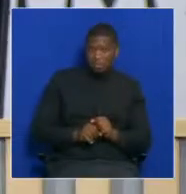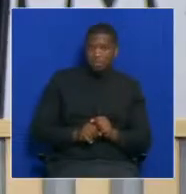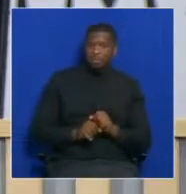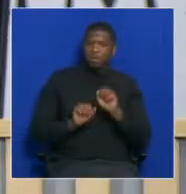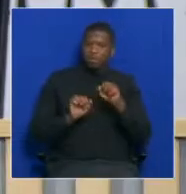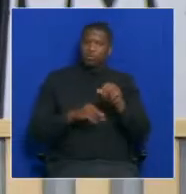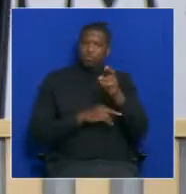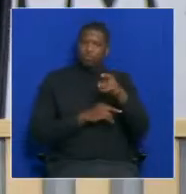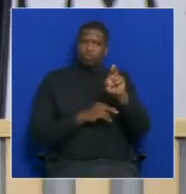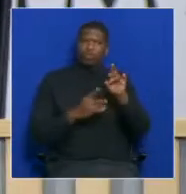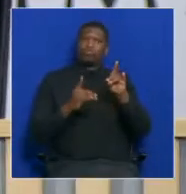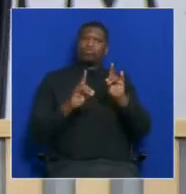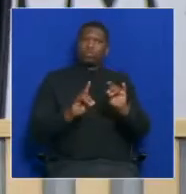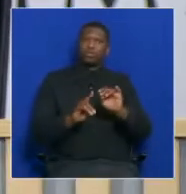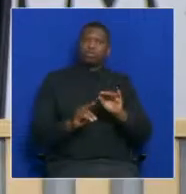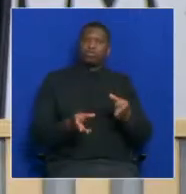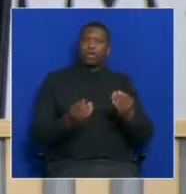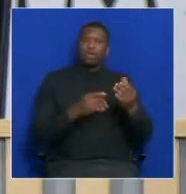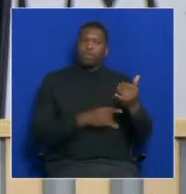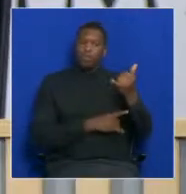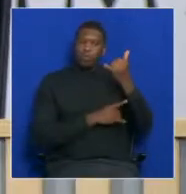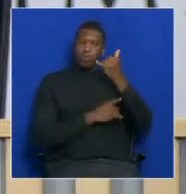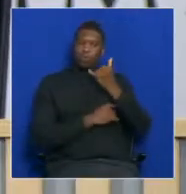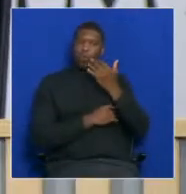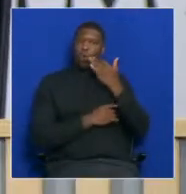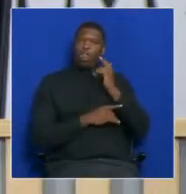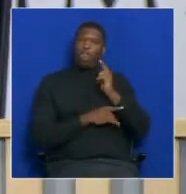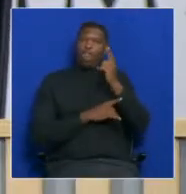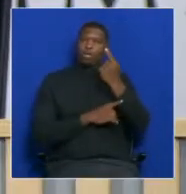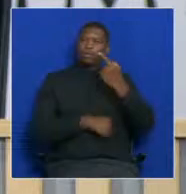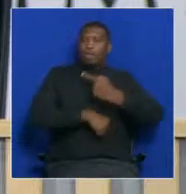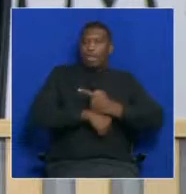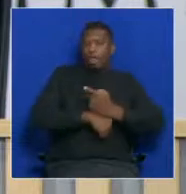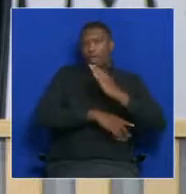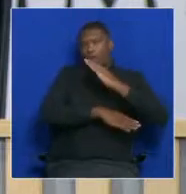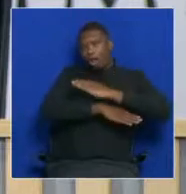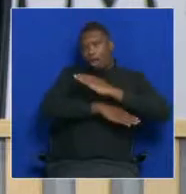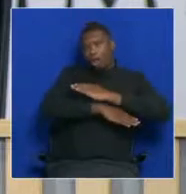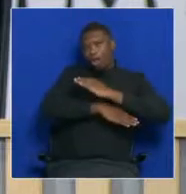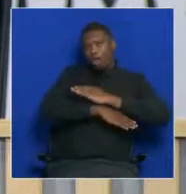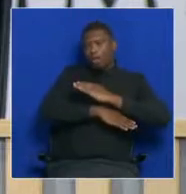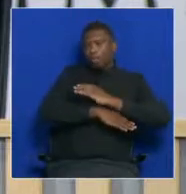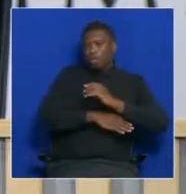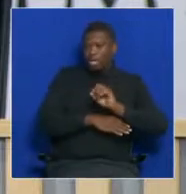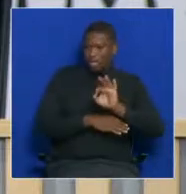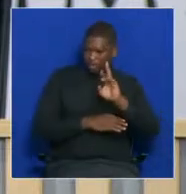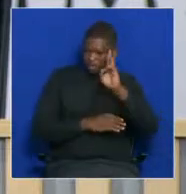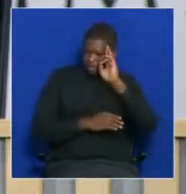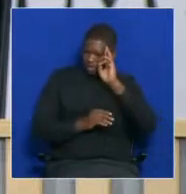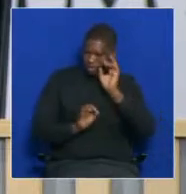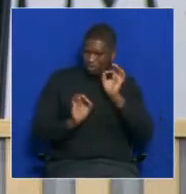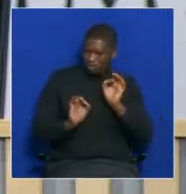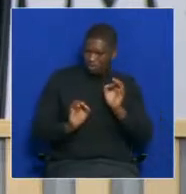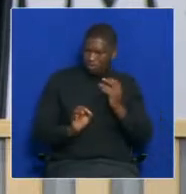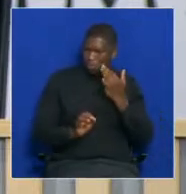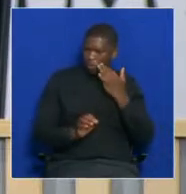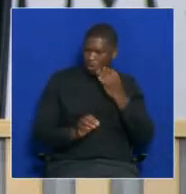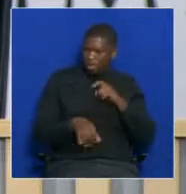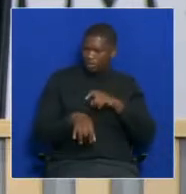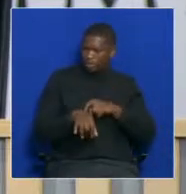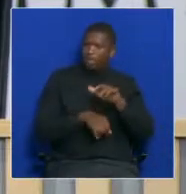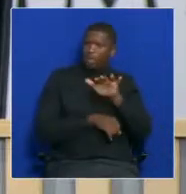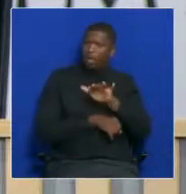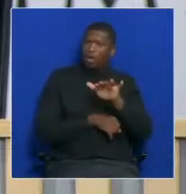call I received was already after hours. If I'm not mistaken, it should have been around